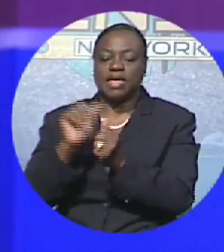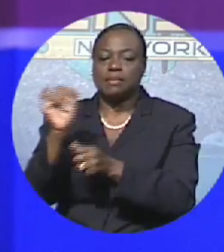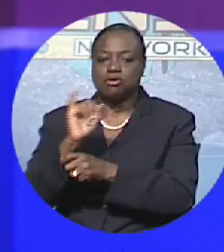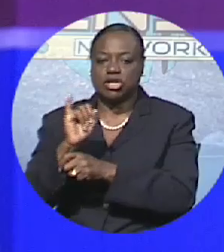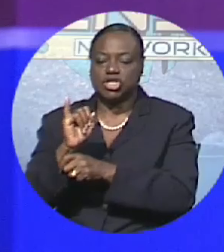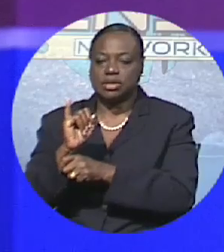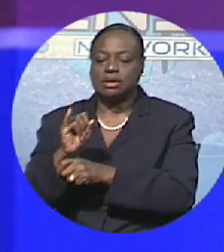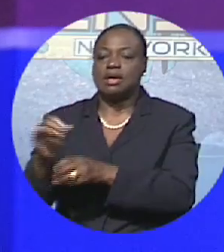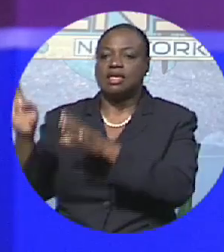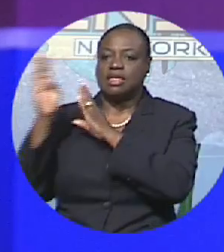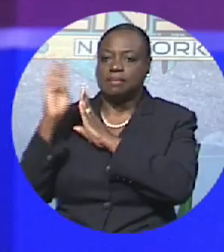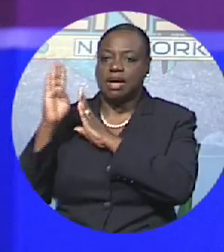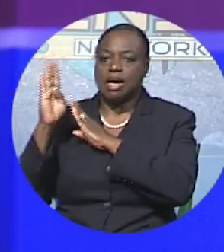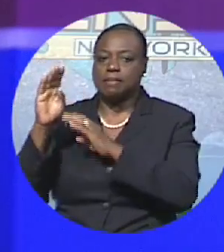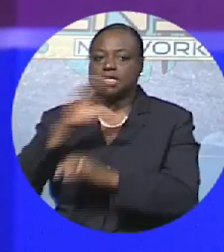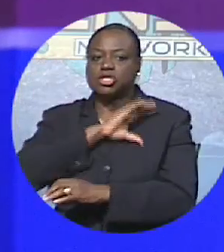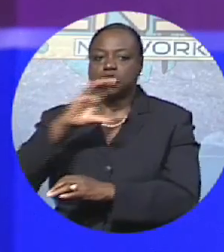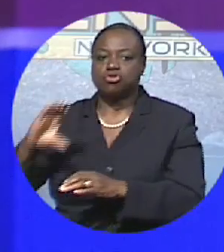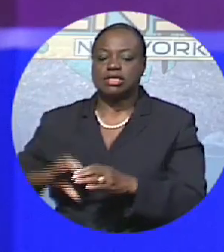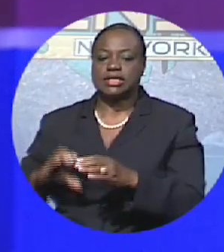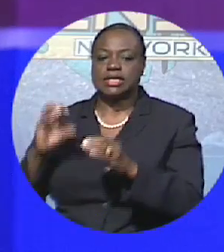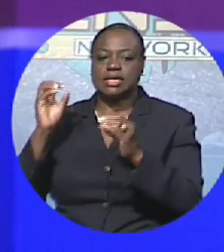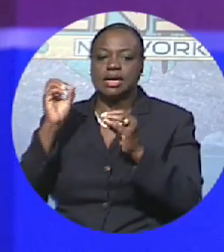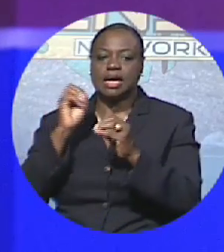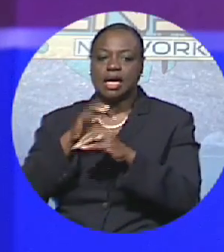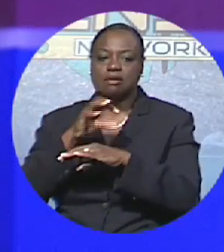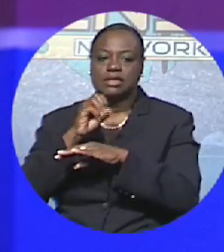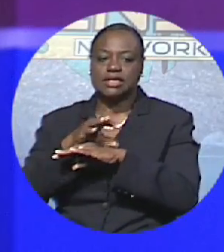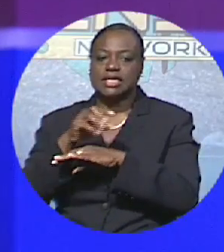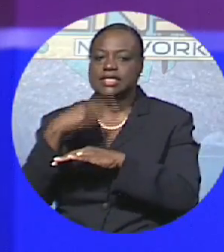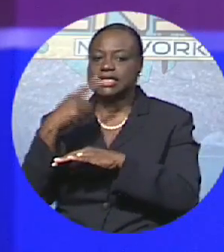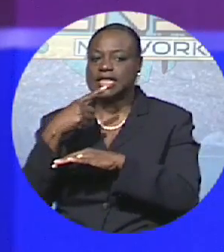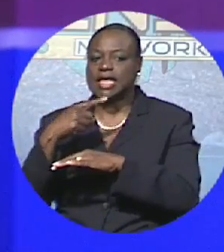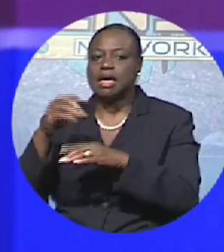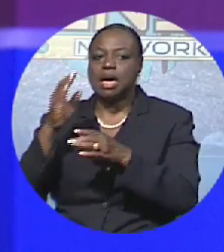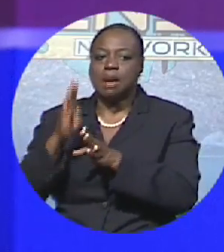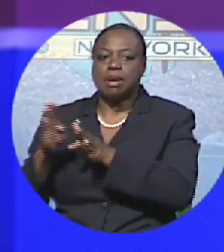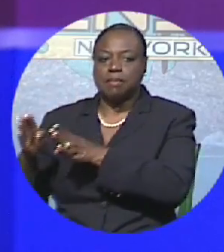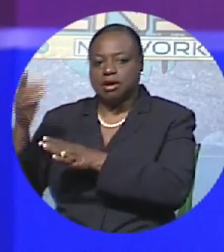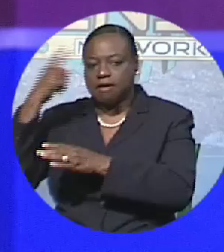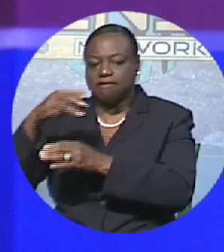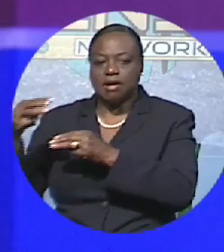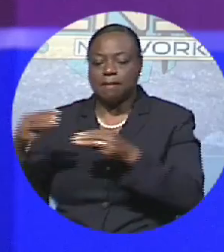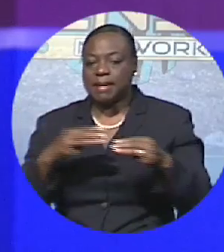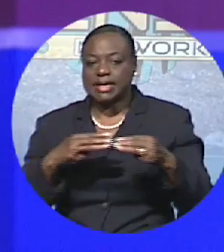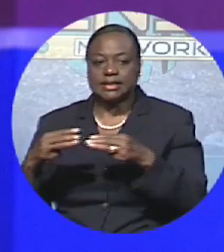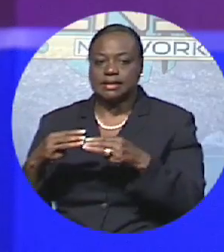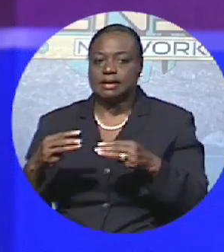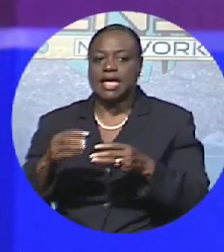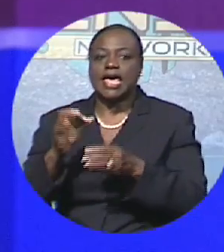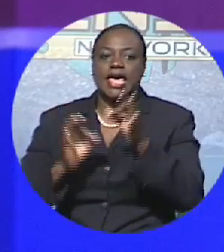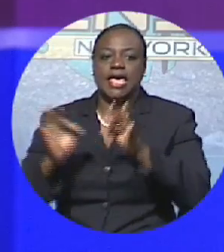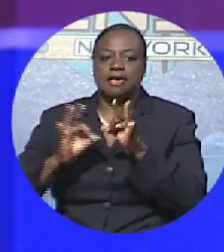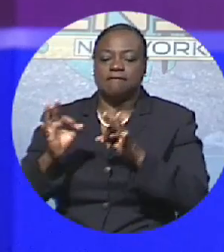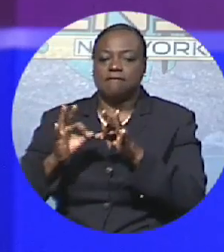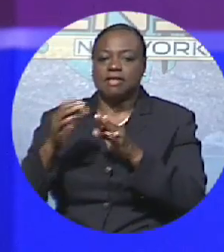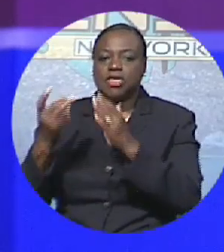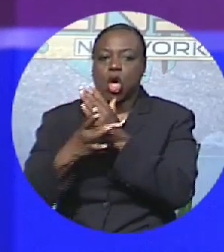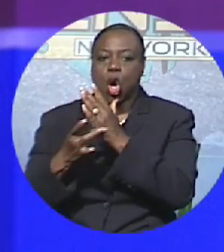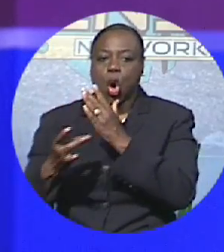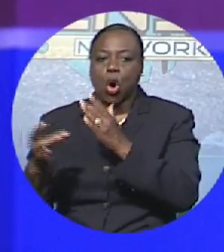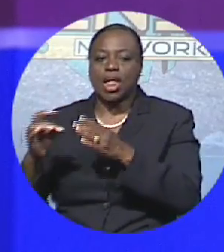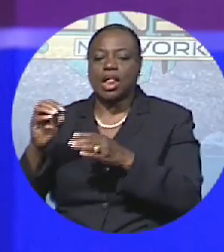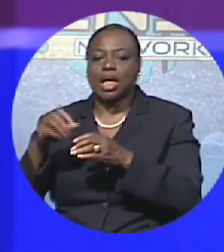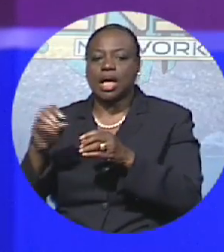Bahamas Christian Council says it's preparing for battle with the Bahamas Petroleum Company if the owners don't split their profits in half with the Bahamian